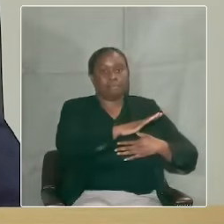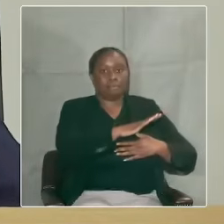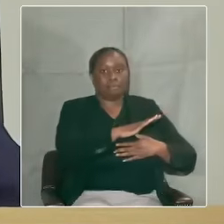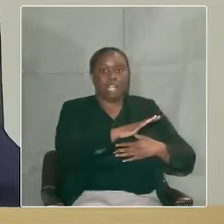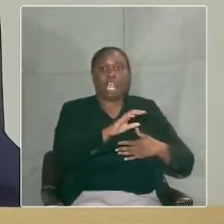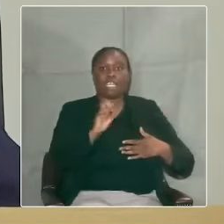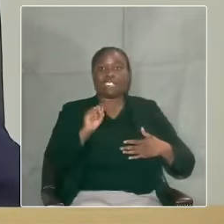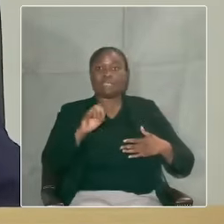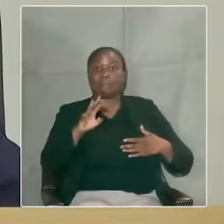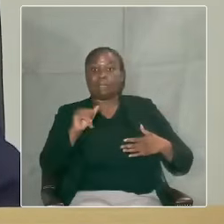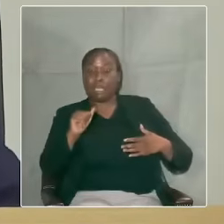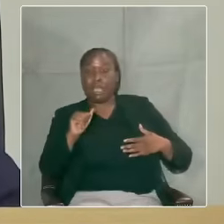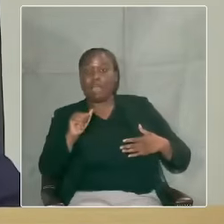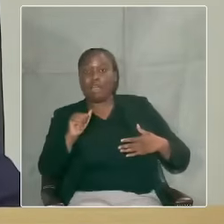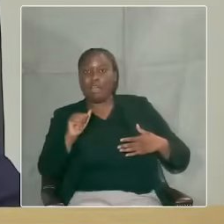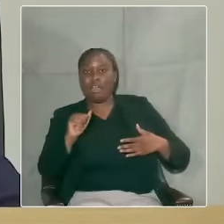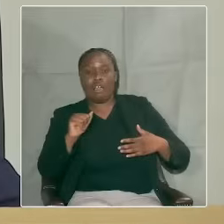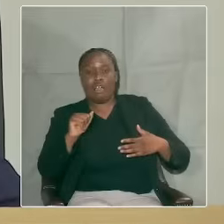instruction.